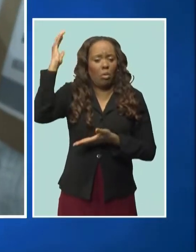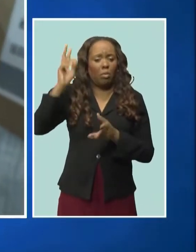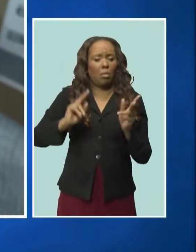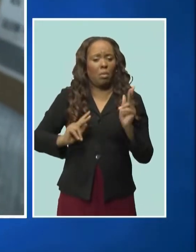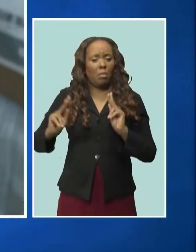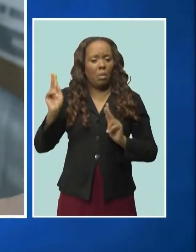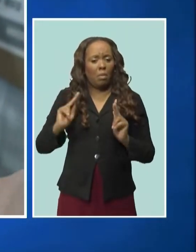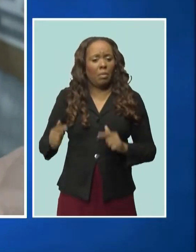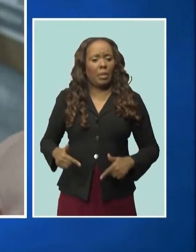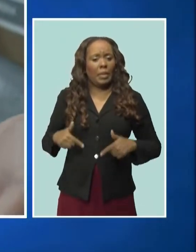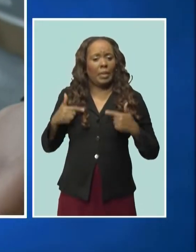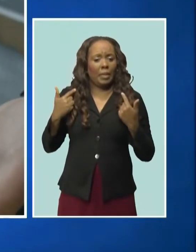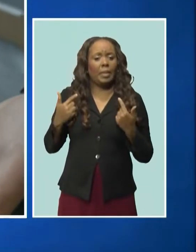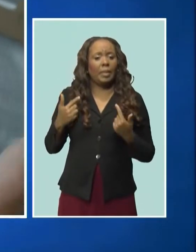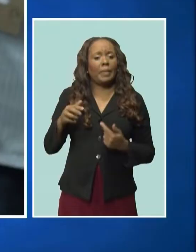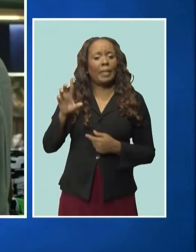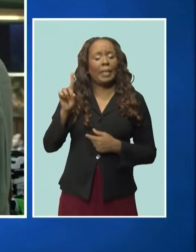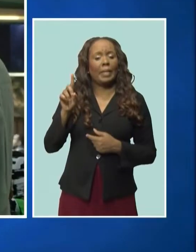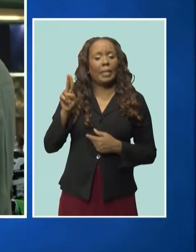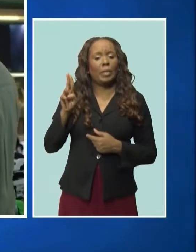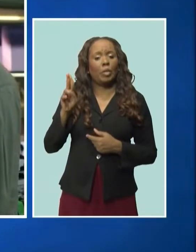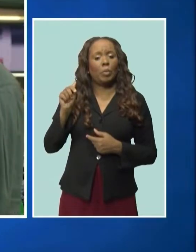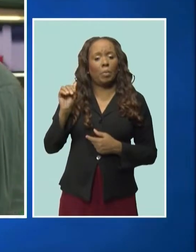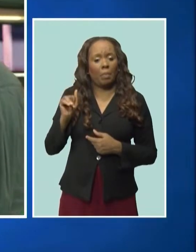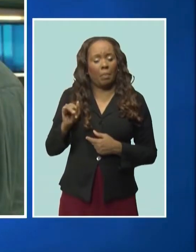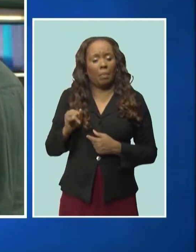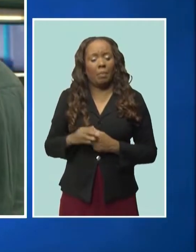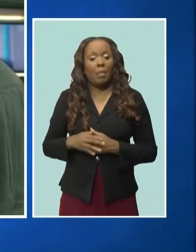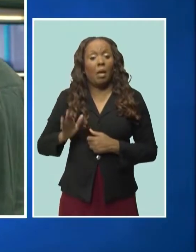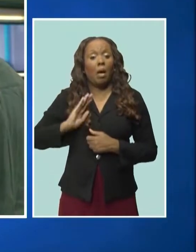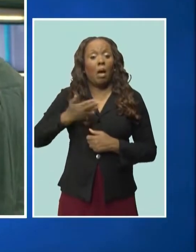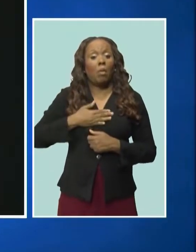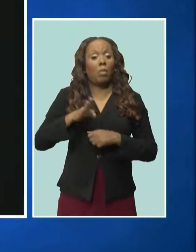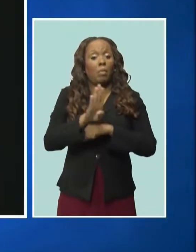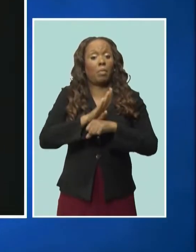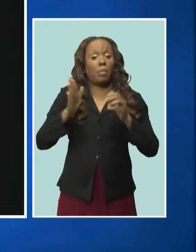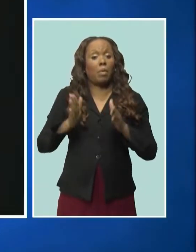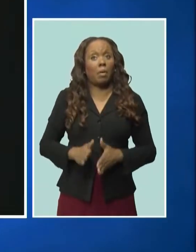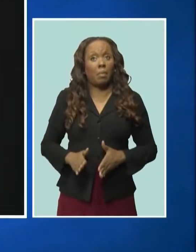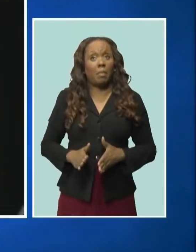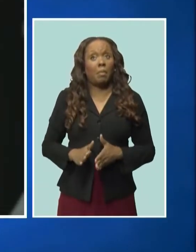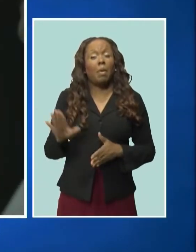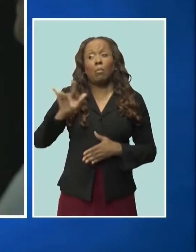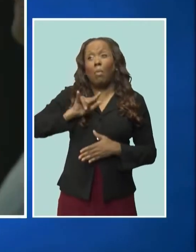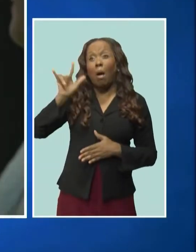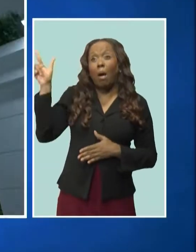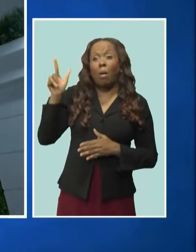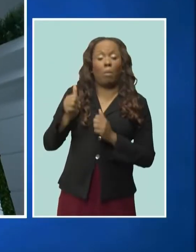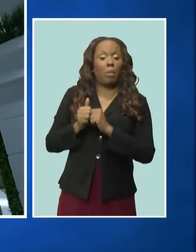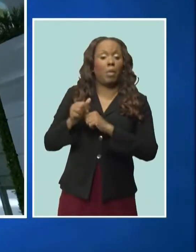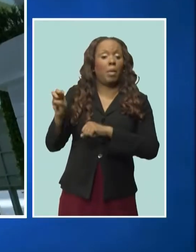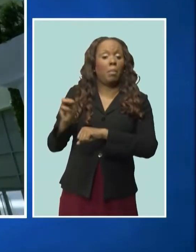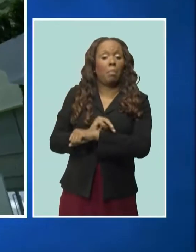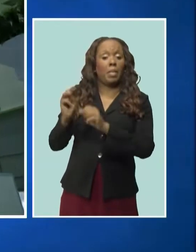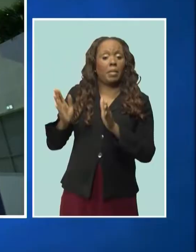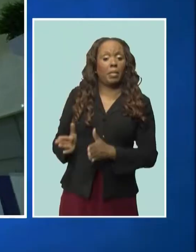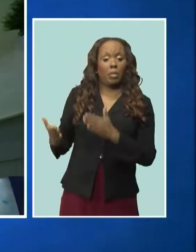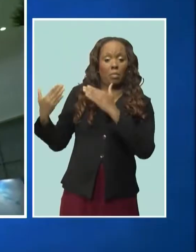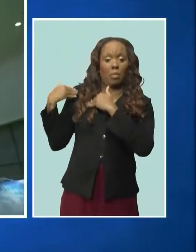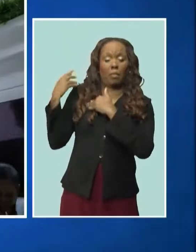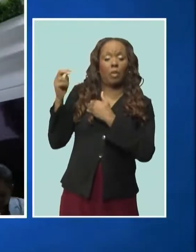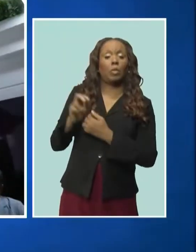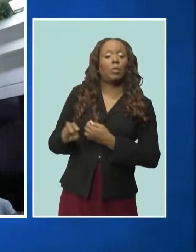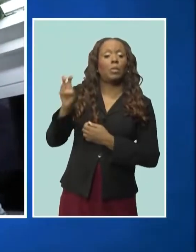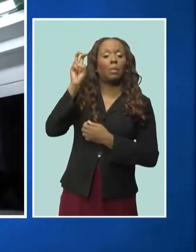United Arab Emirates. Members of the Barbadian delegation, led by Minister of Tourism Ian Gooding-Edgell, got a chance to speak